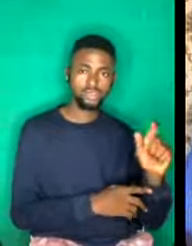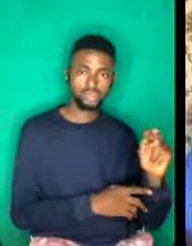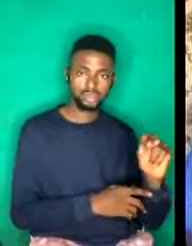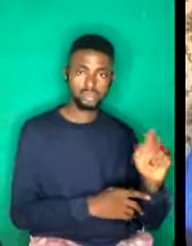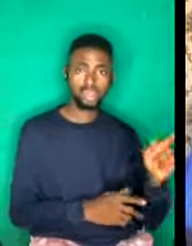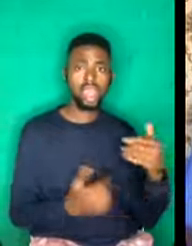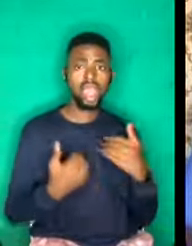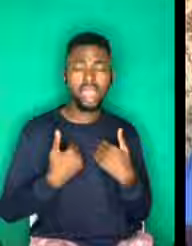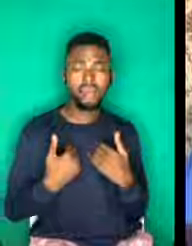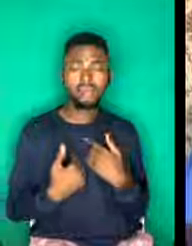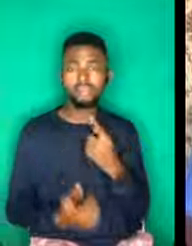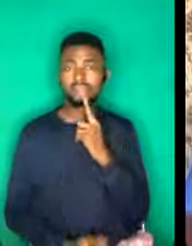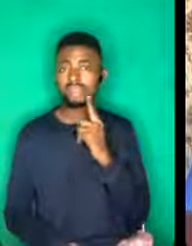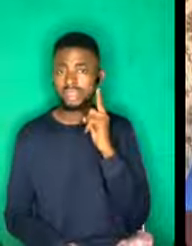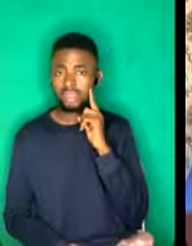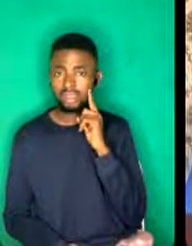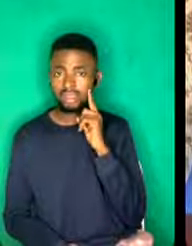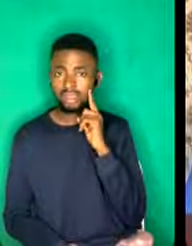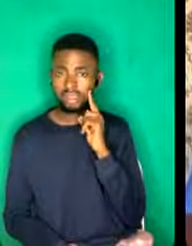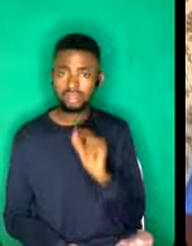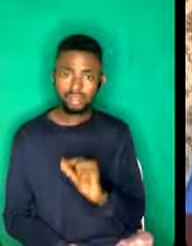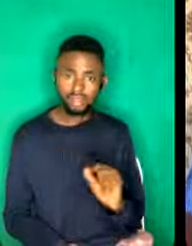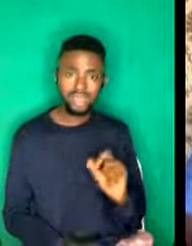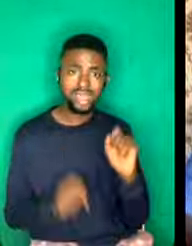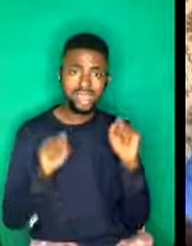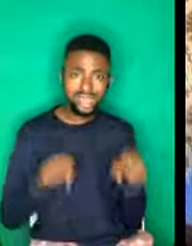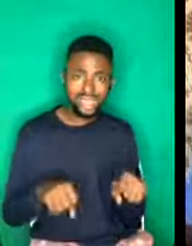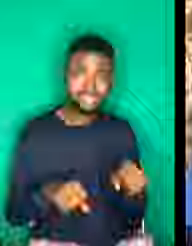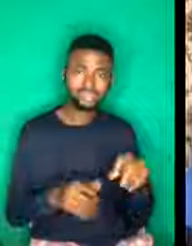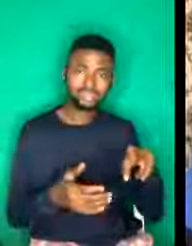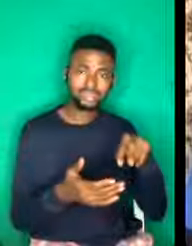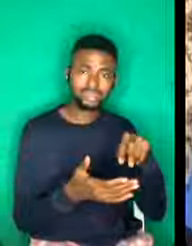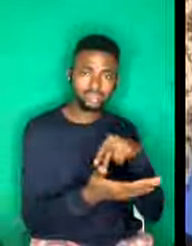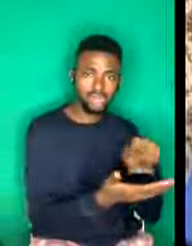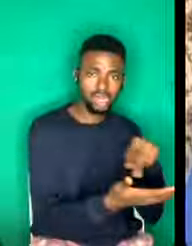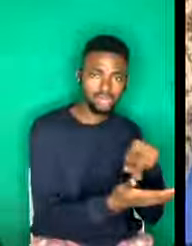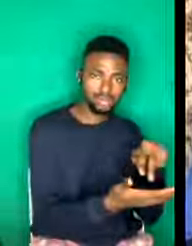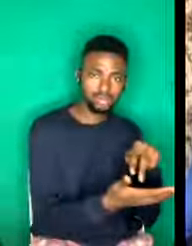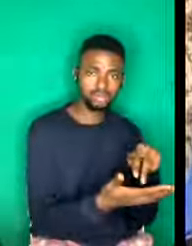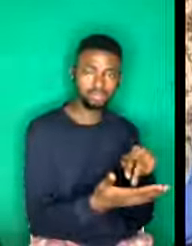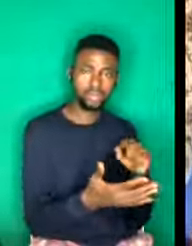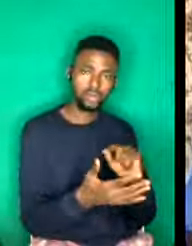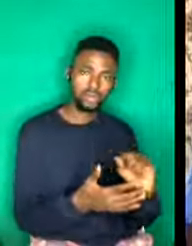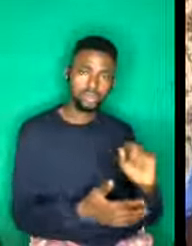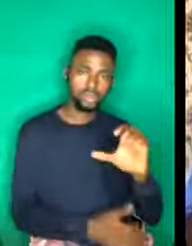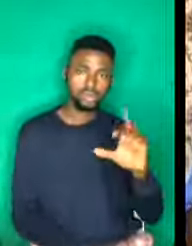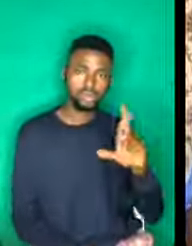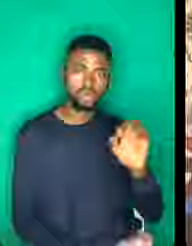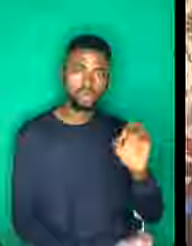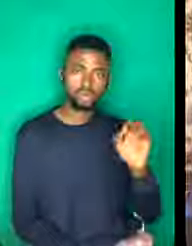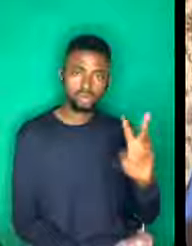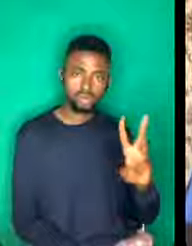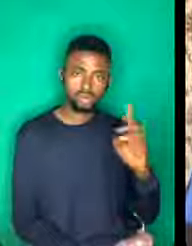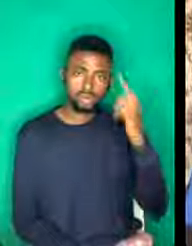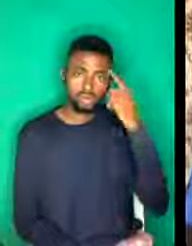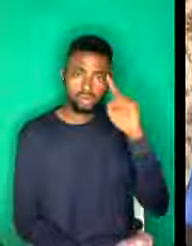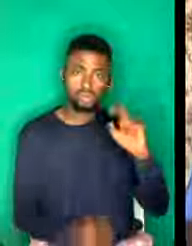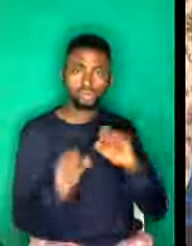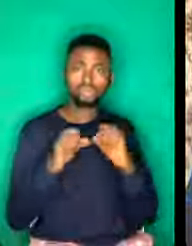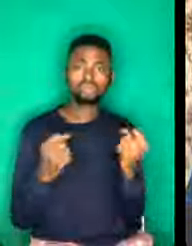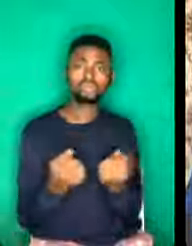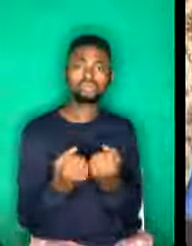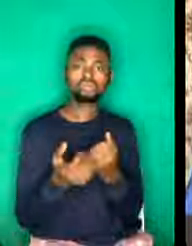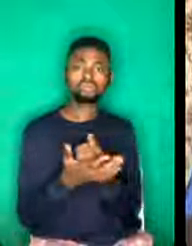deaf underscore can dance underscore crew also for the social media.